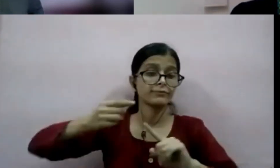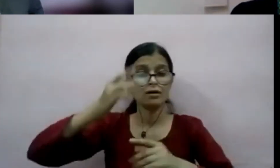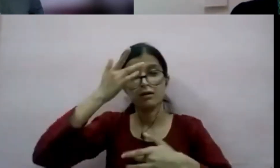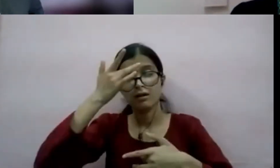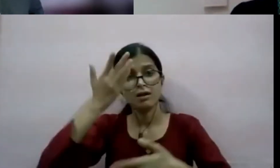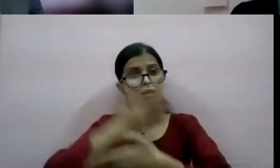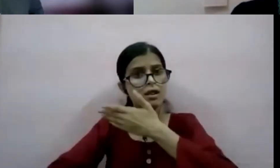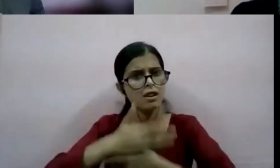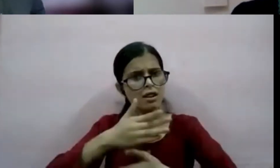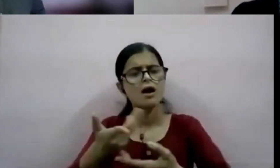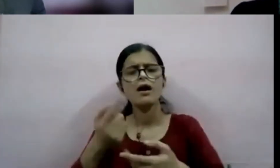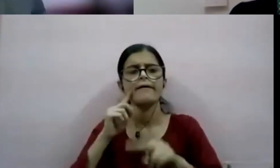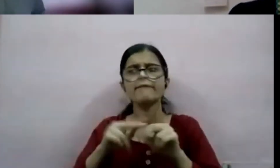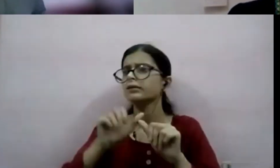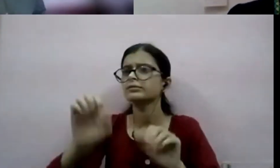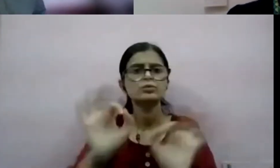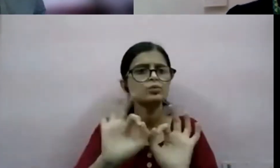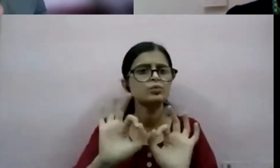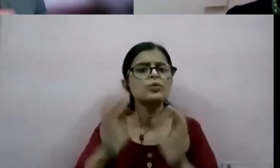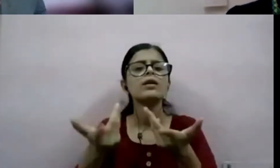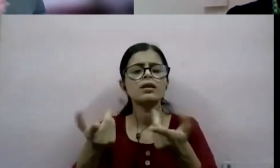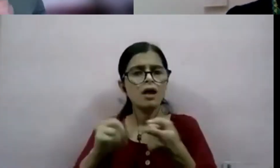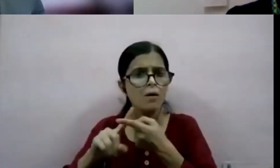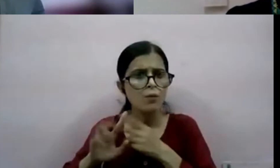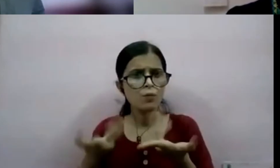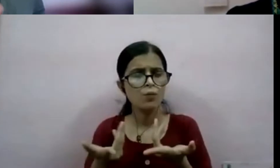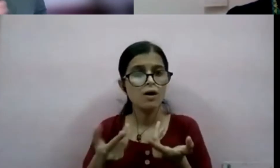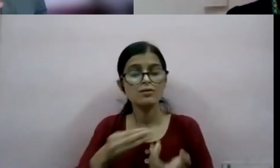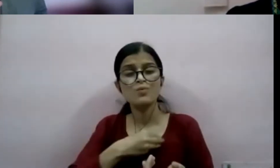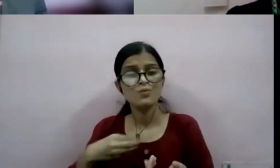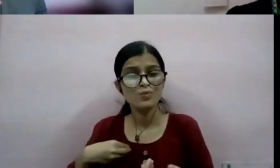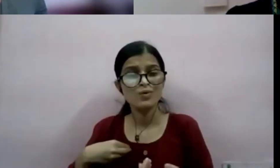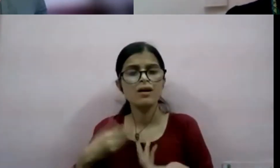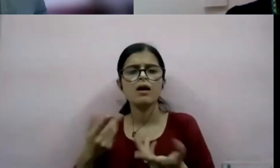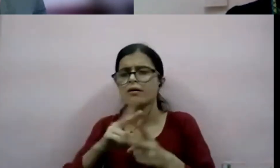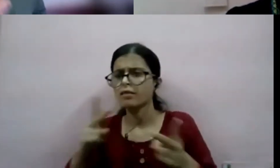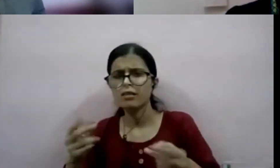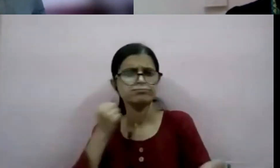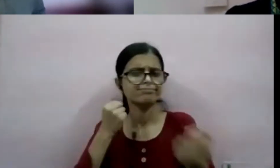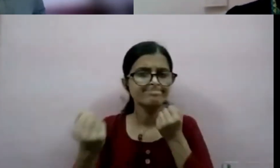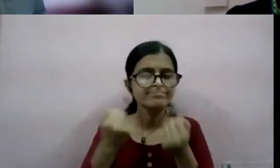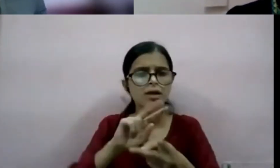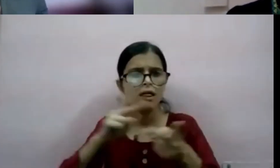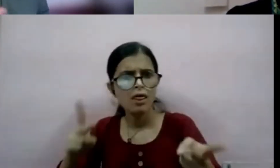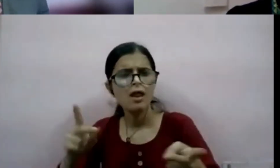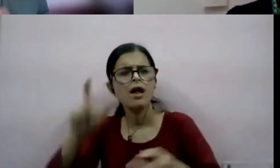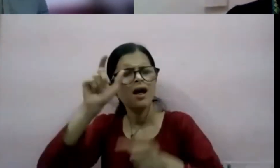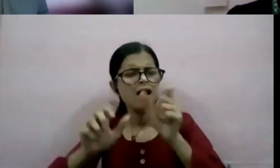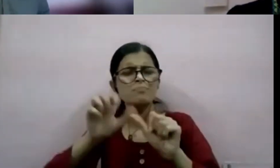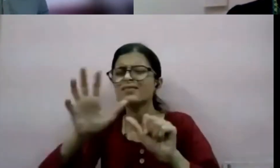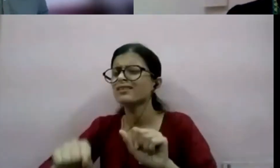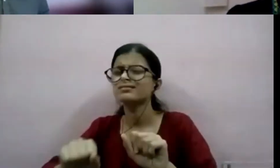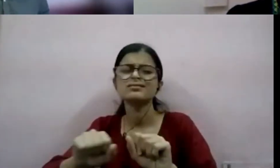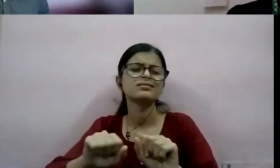at access, but also at access to healthcare, access to clean water, access to clean continence products,